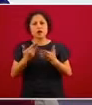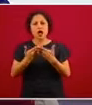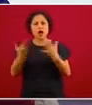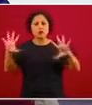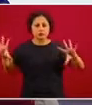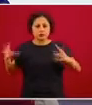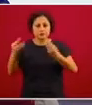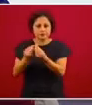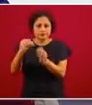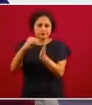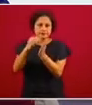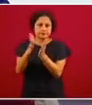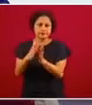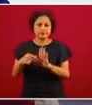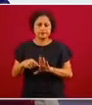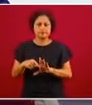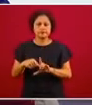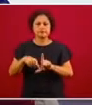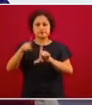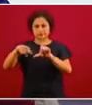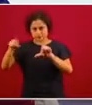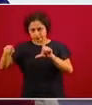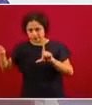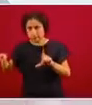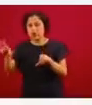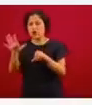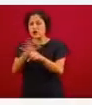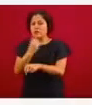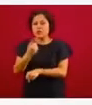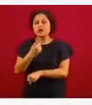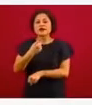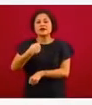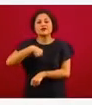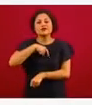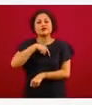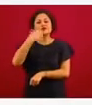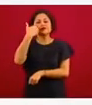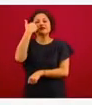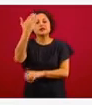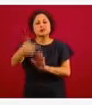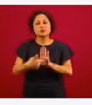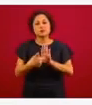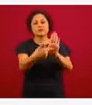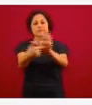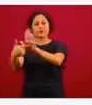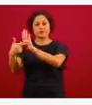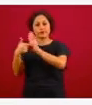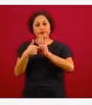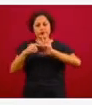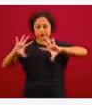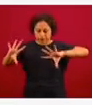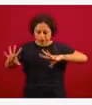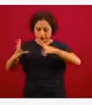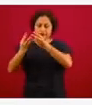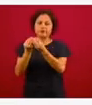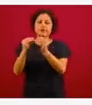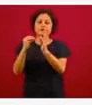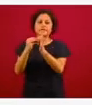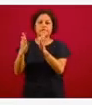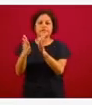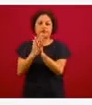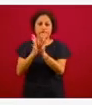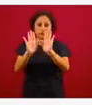charts, because we want you to have an appreciation of the size of